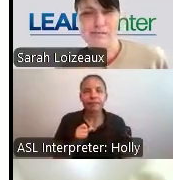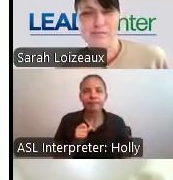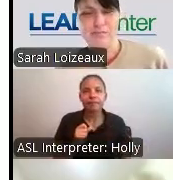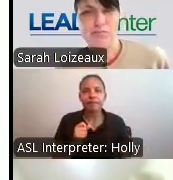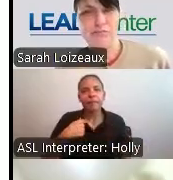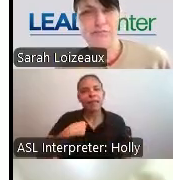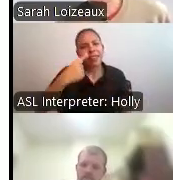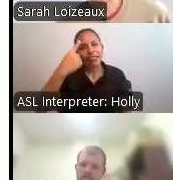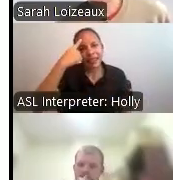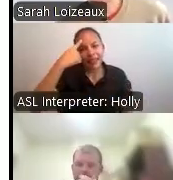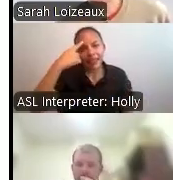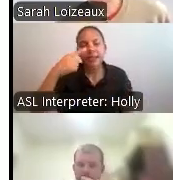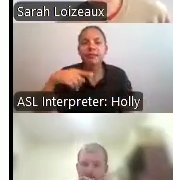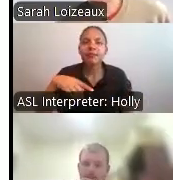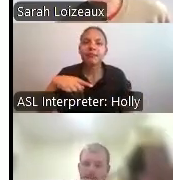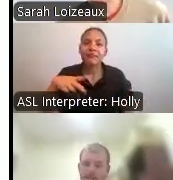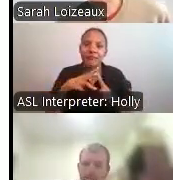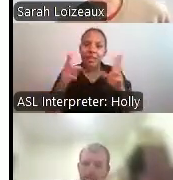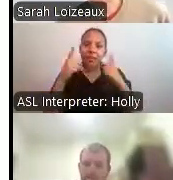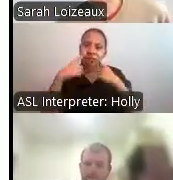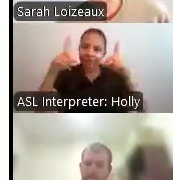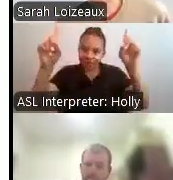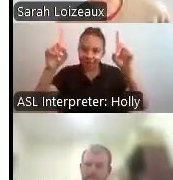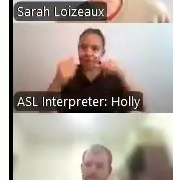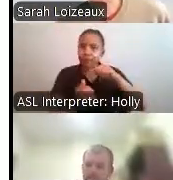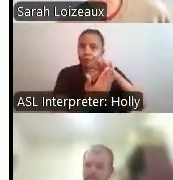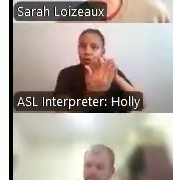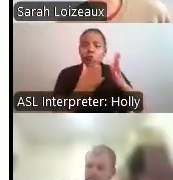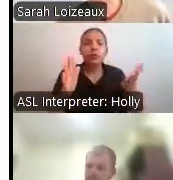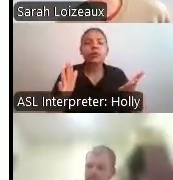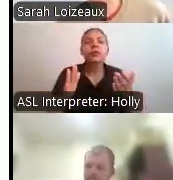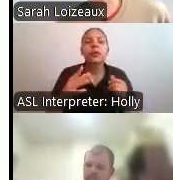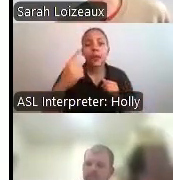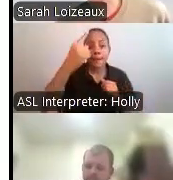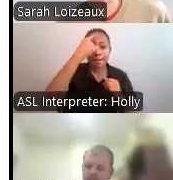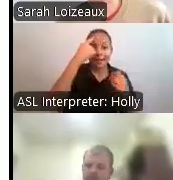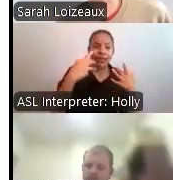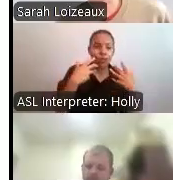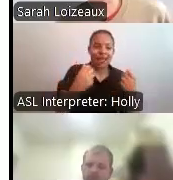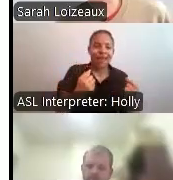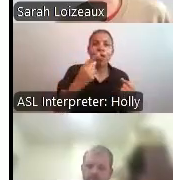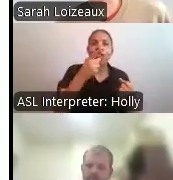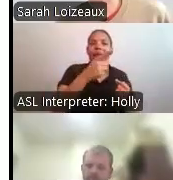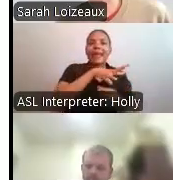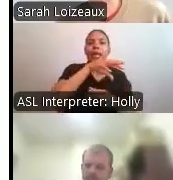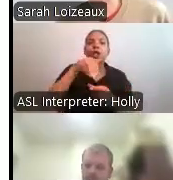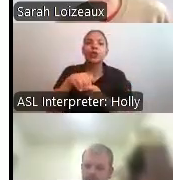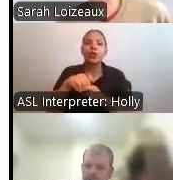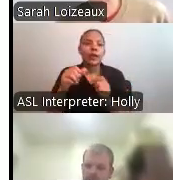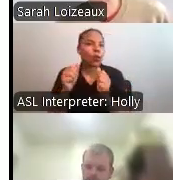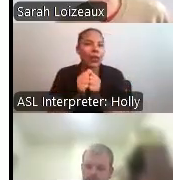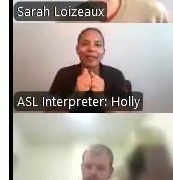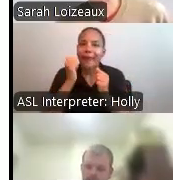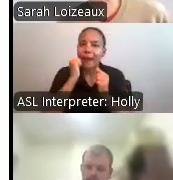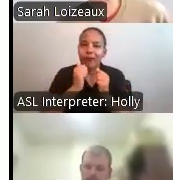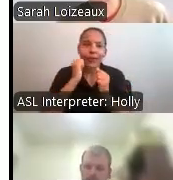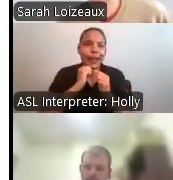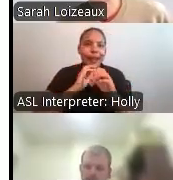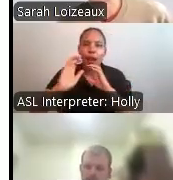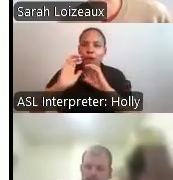of the most effective approaches is to make mental health part of the everyday conversation. When staff are modeling